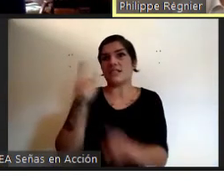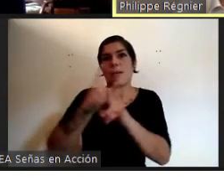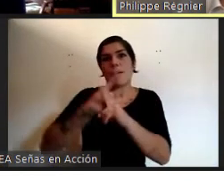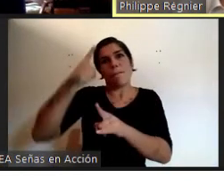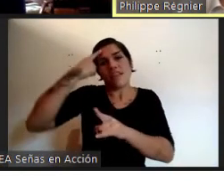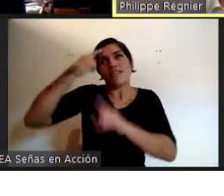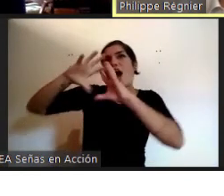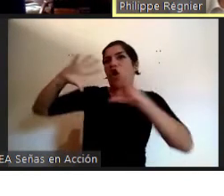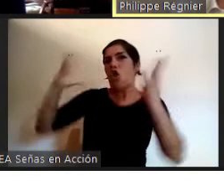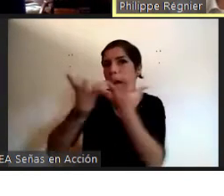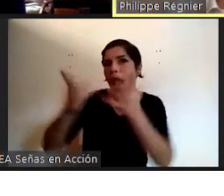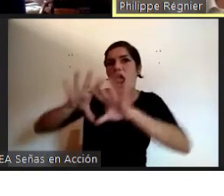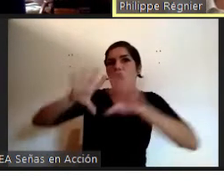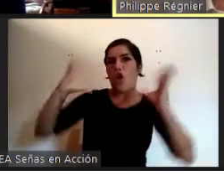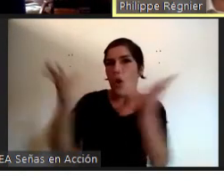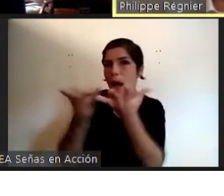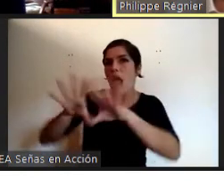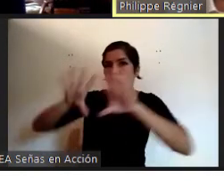art.